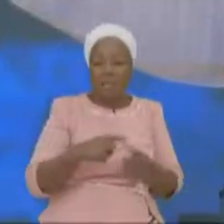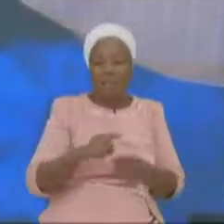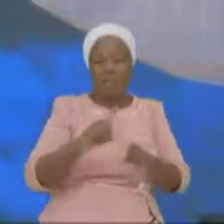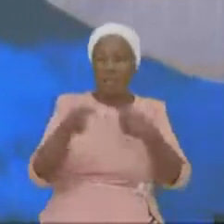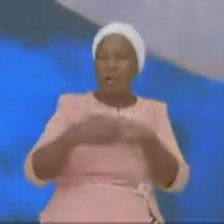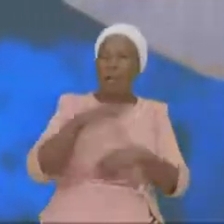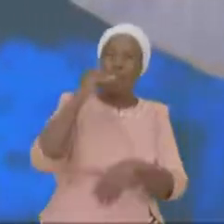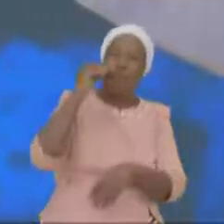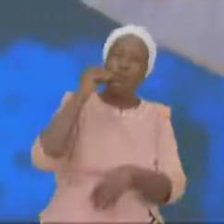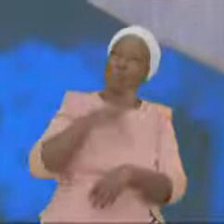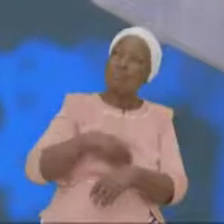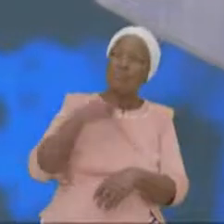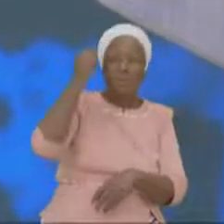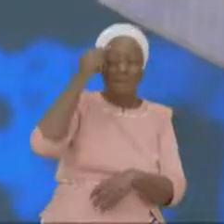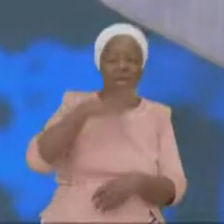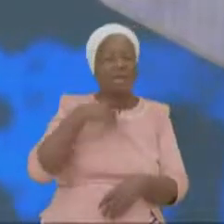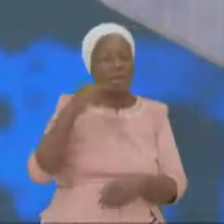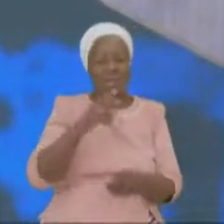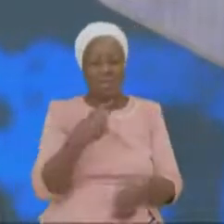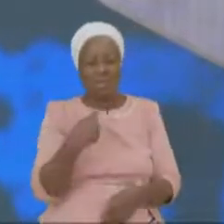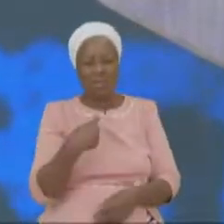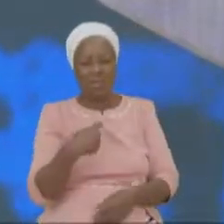and he said,